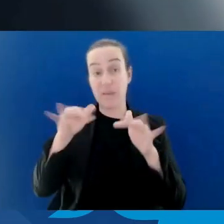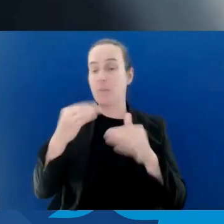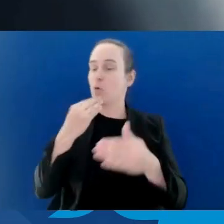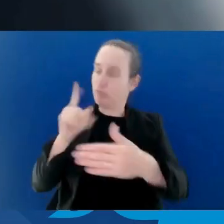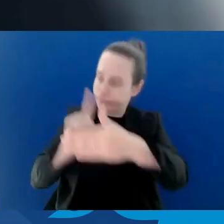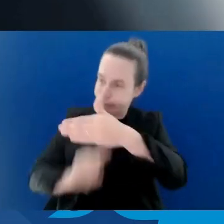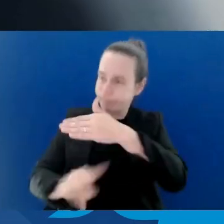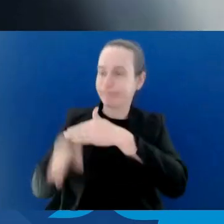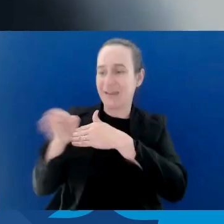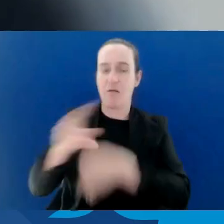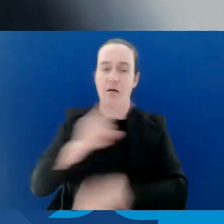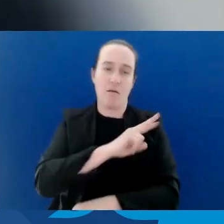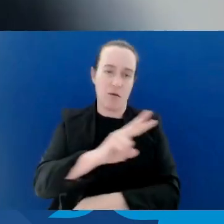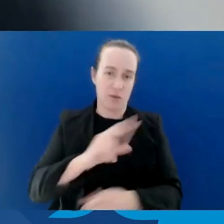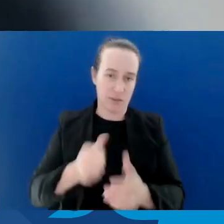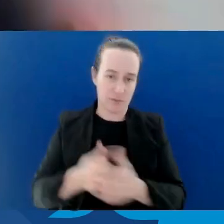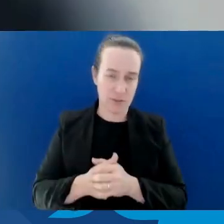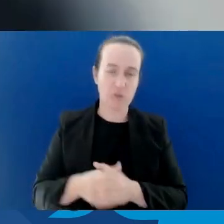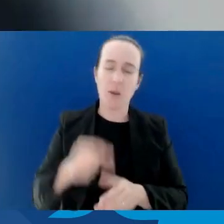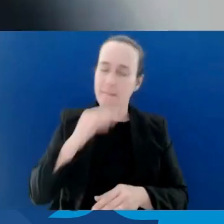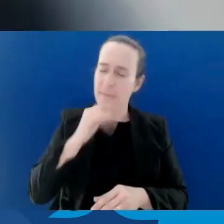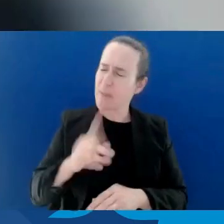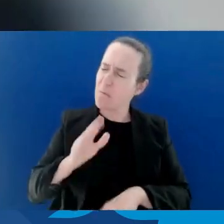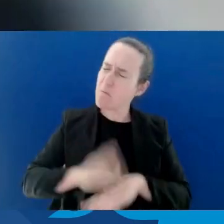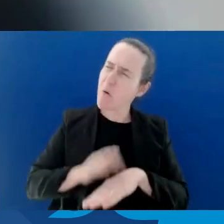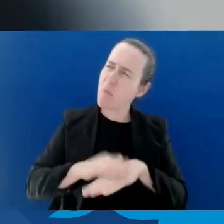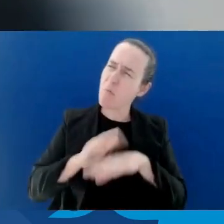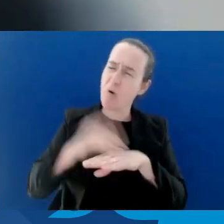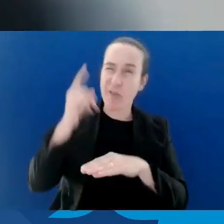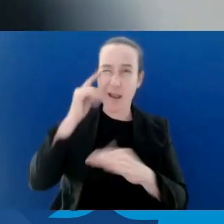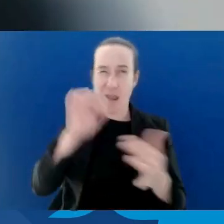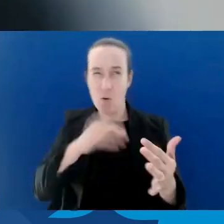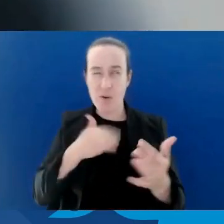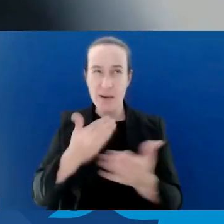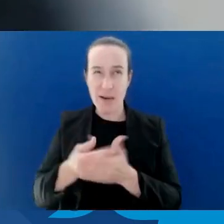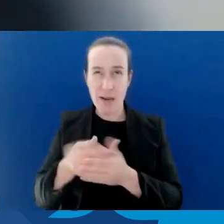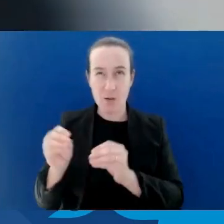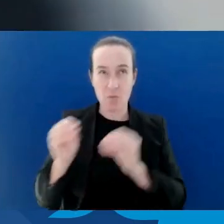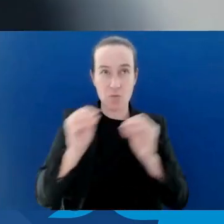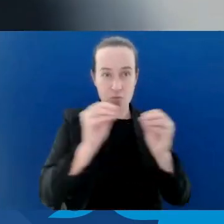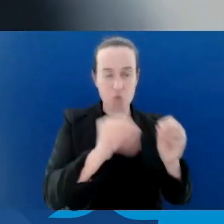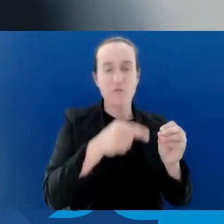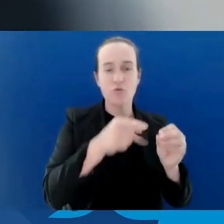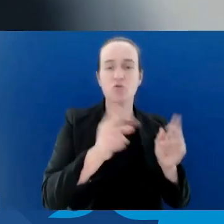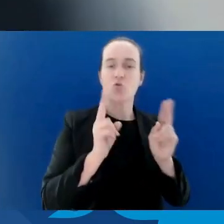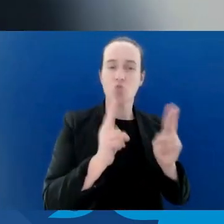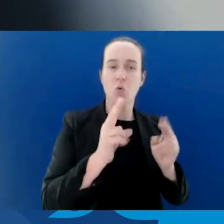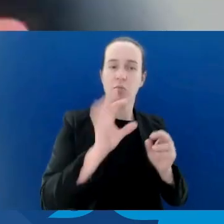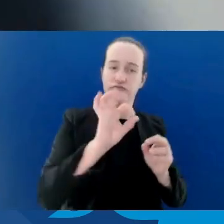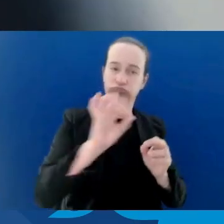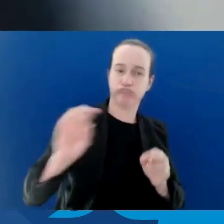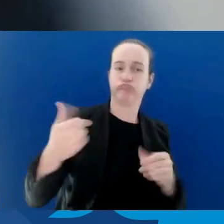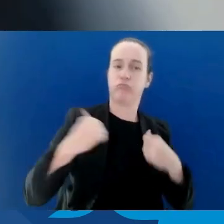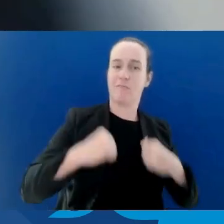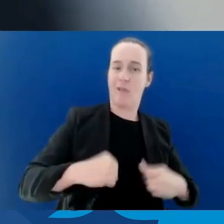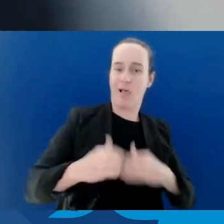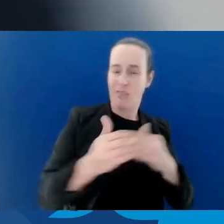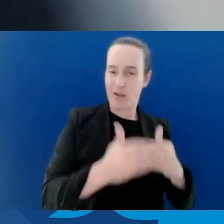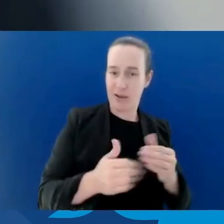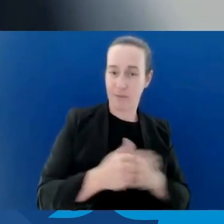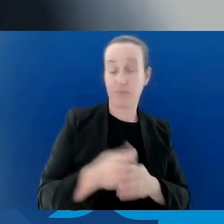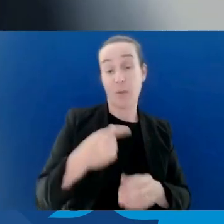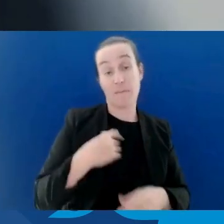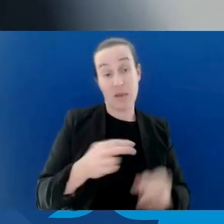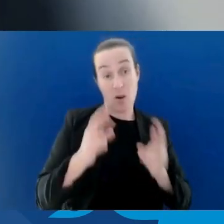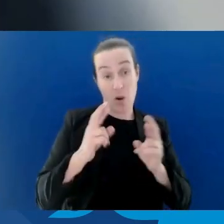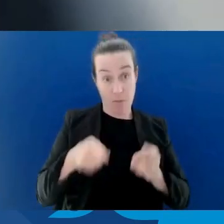management. So conversations need to be had about how to move it to primary health care. I'm hoping that the pilot